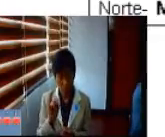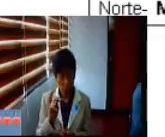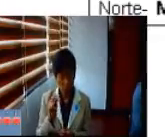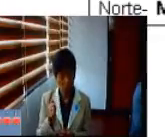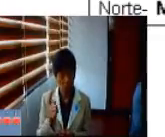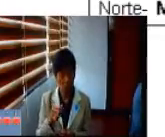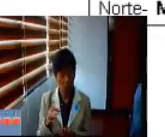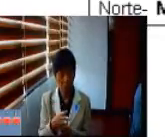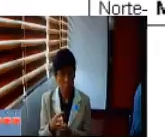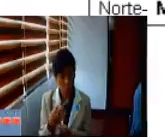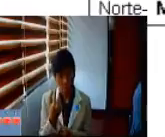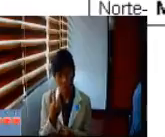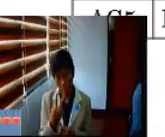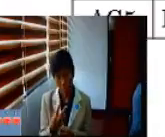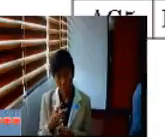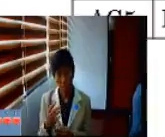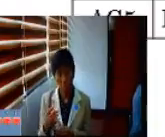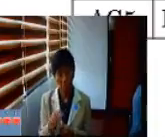seaweeds fishery here.